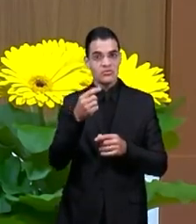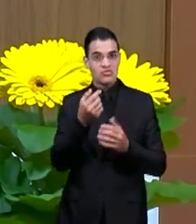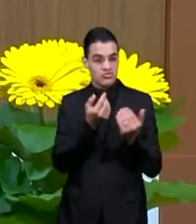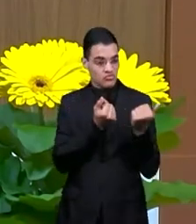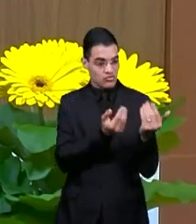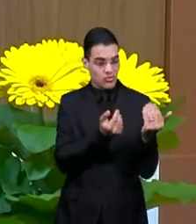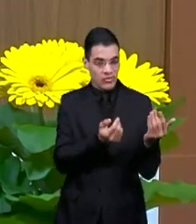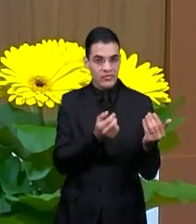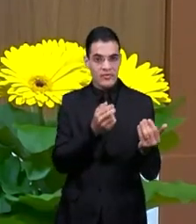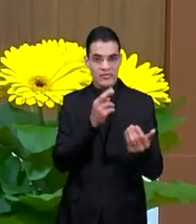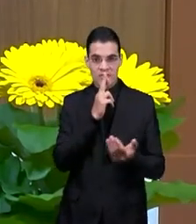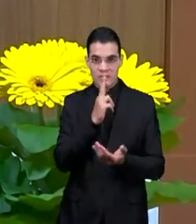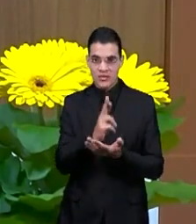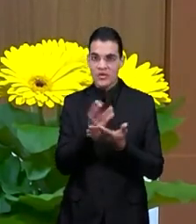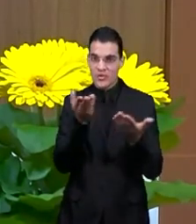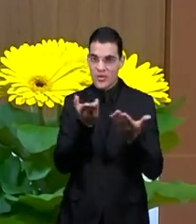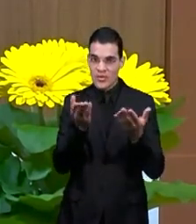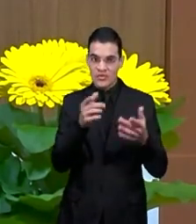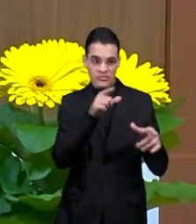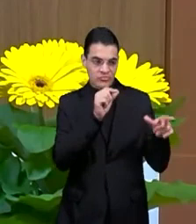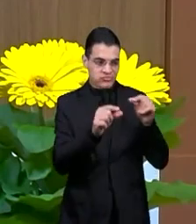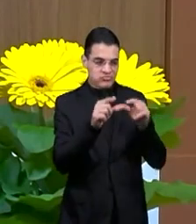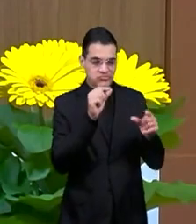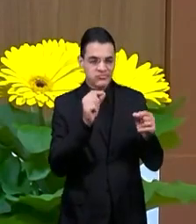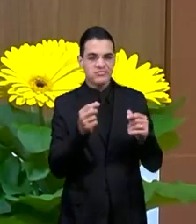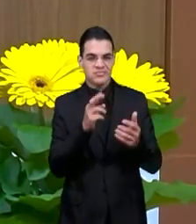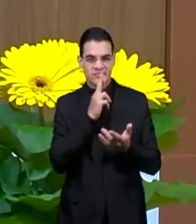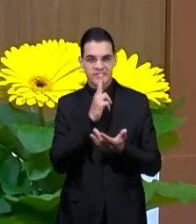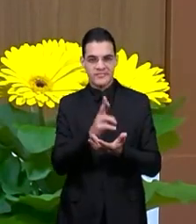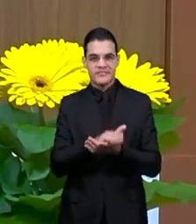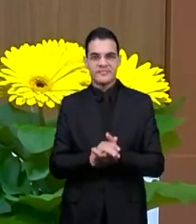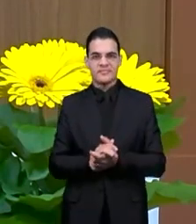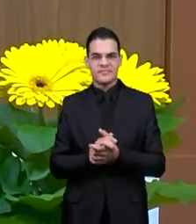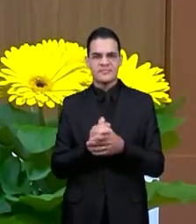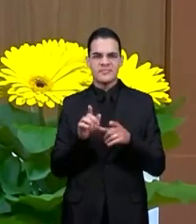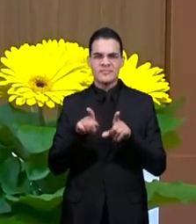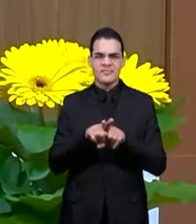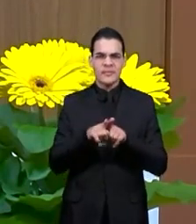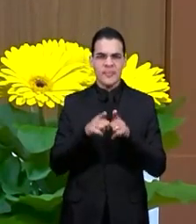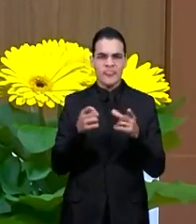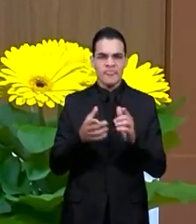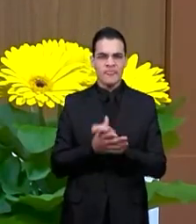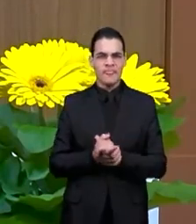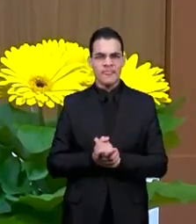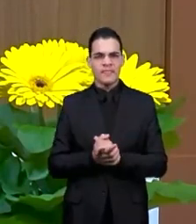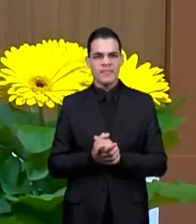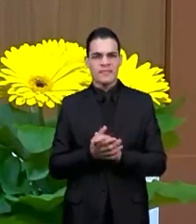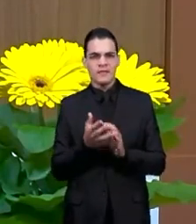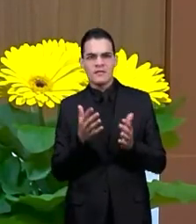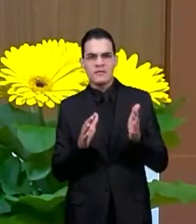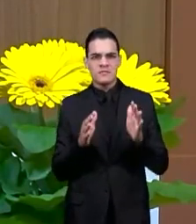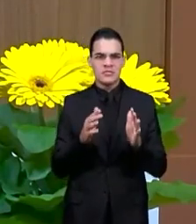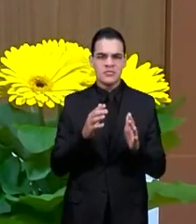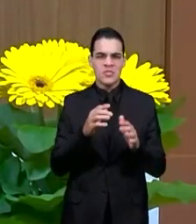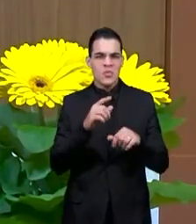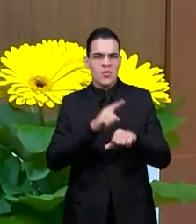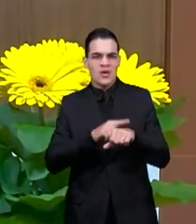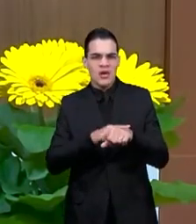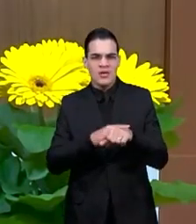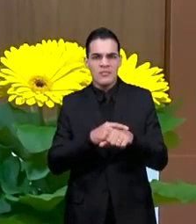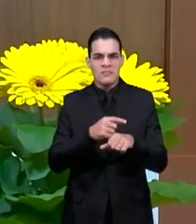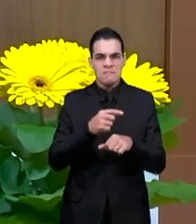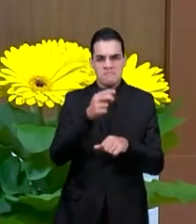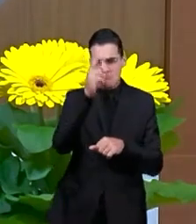which were chosen for this afternoon. And possibly, probably, between noon and 1 o'clock,